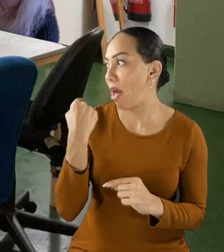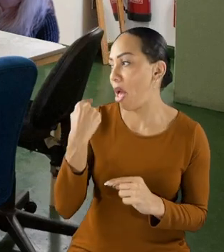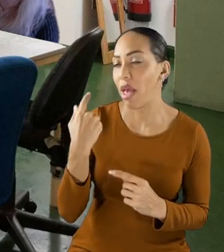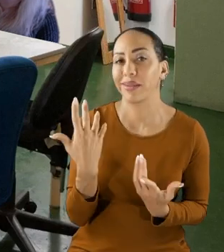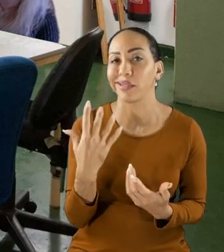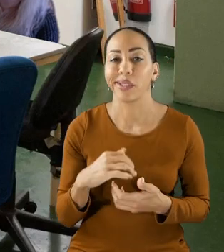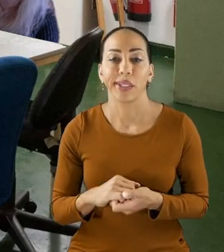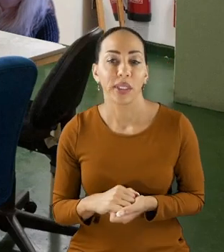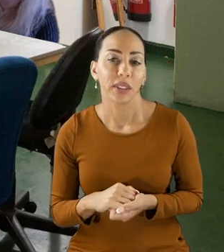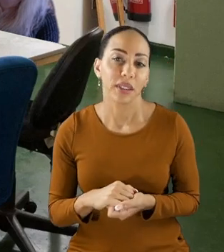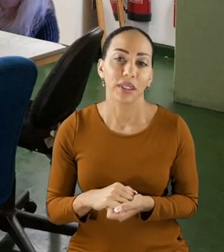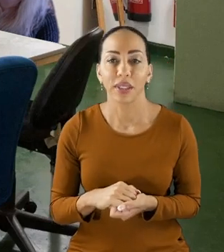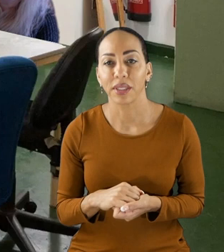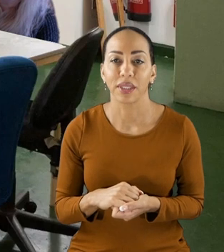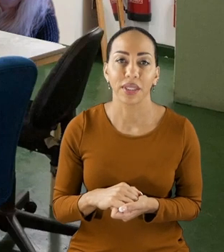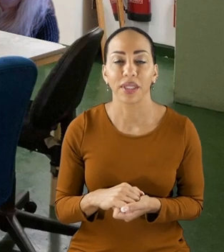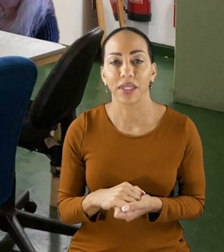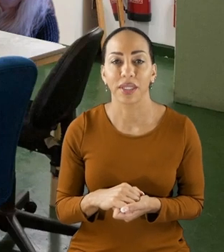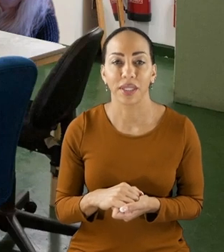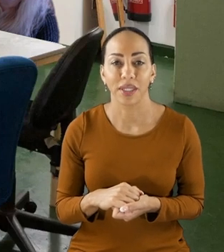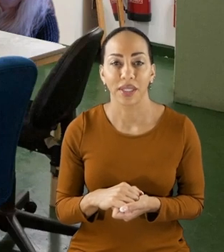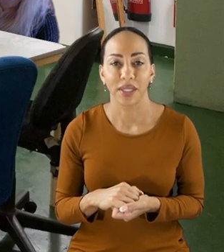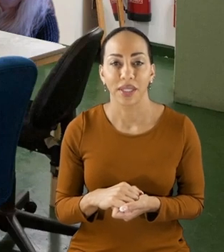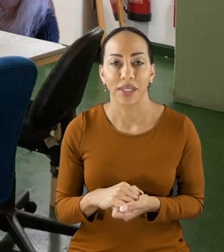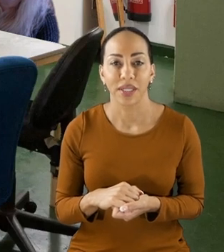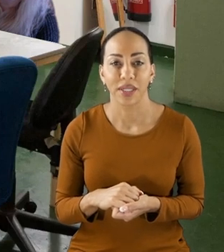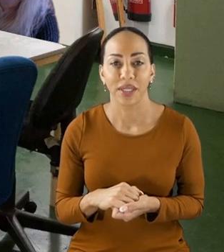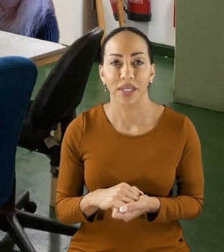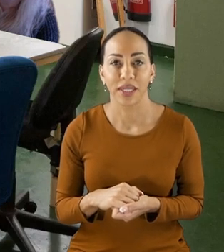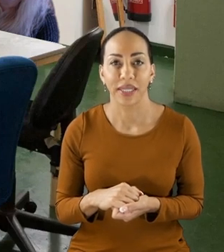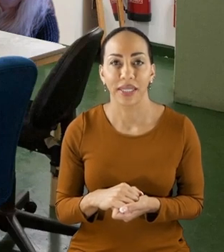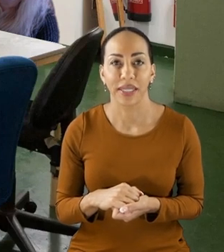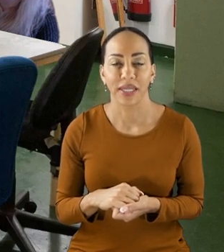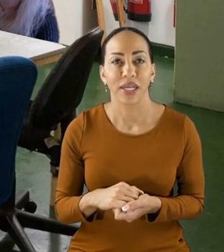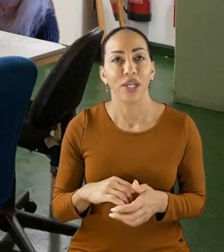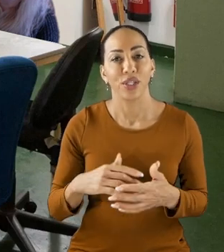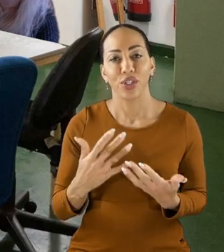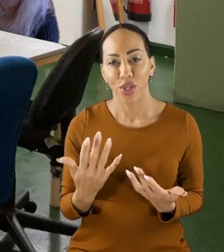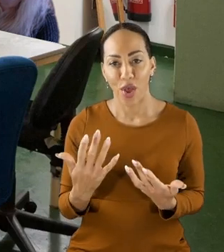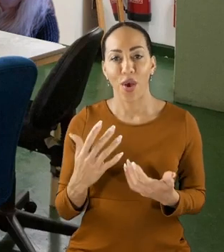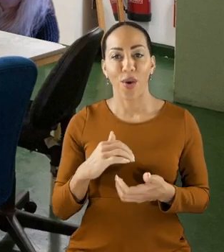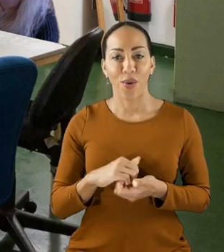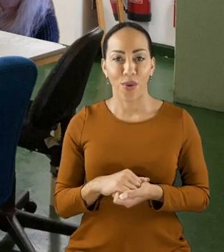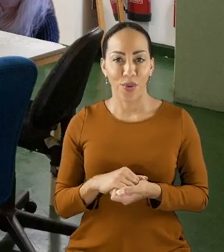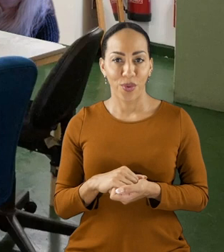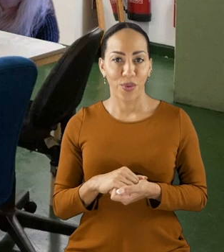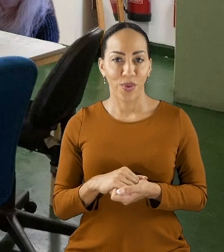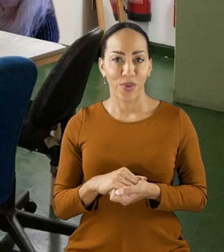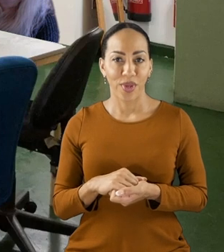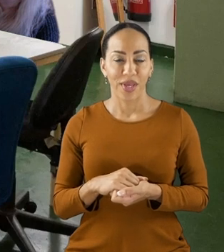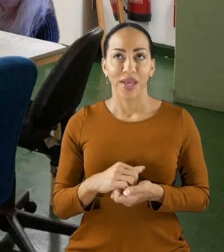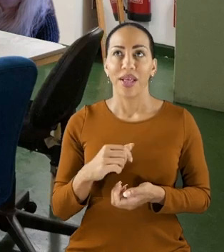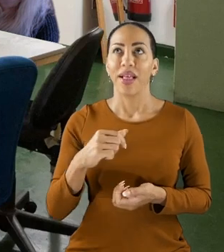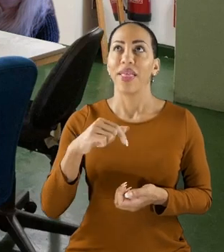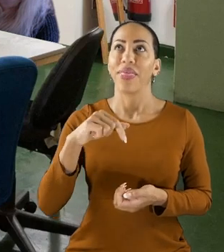that we have that sense of the first, I suppose, act being set in